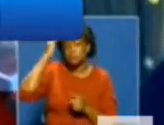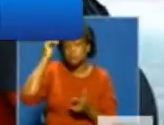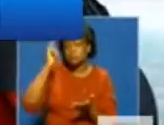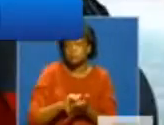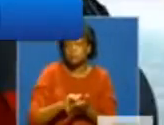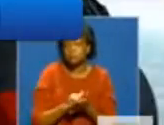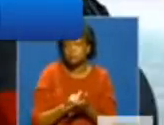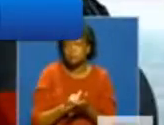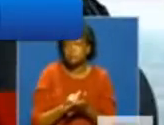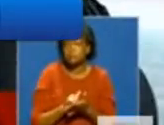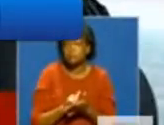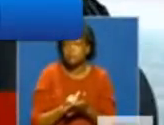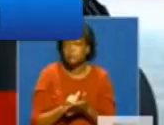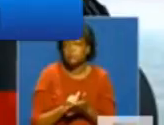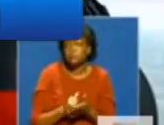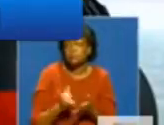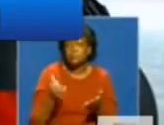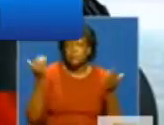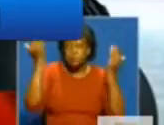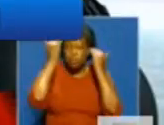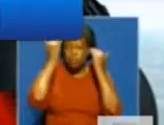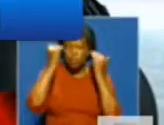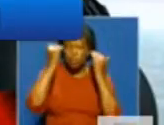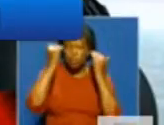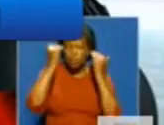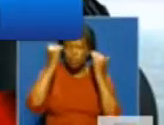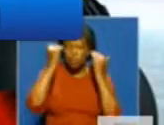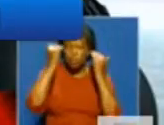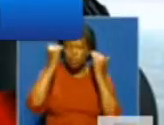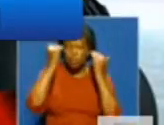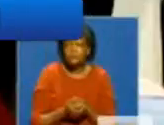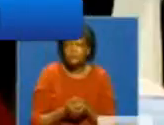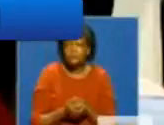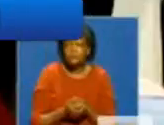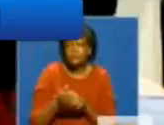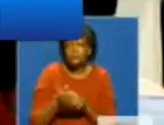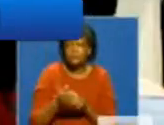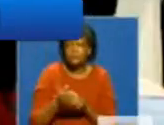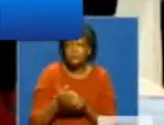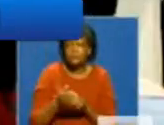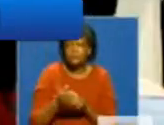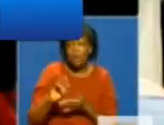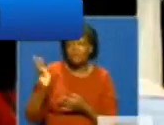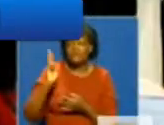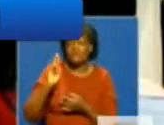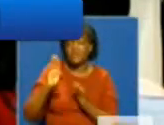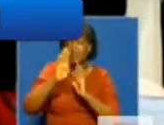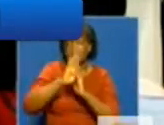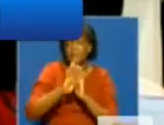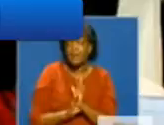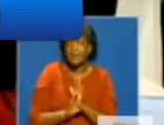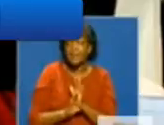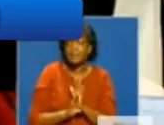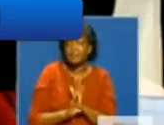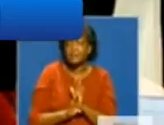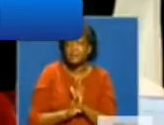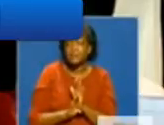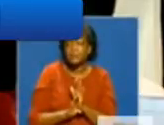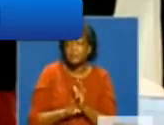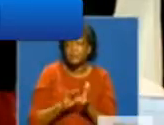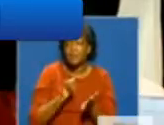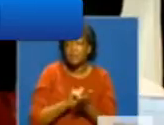that the court failed to take judicial notice, although it was submitted, that there is a referendum bill. And that referendum